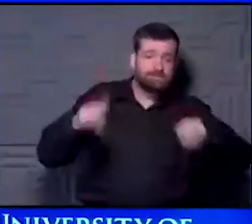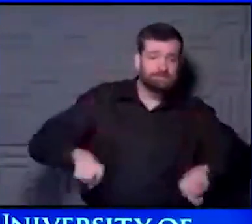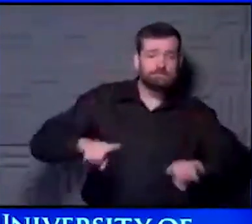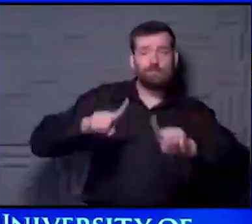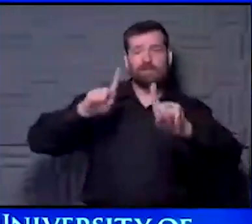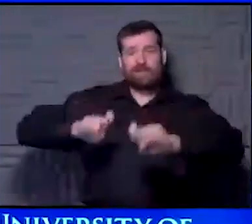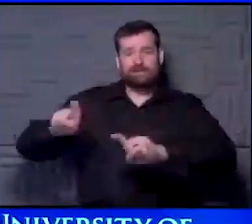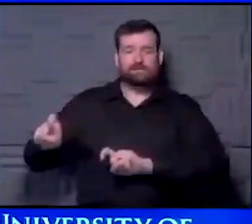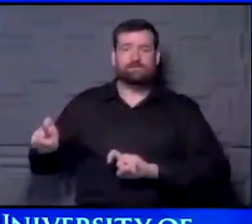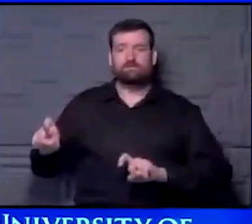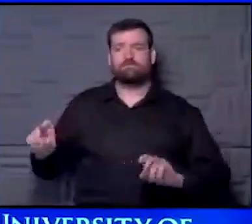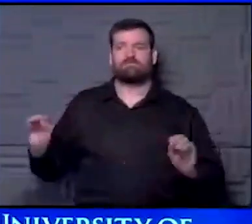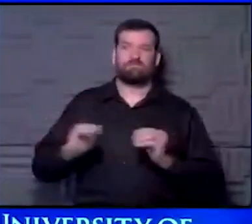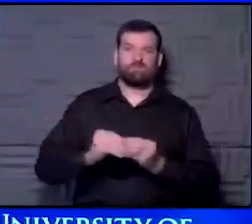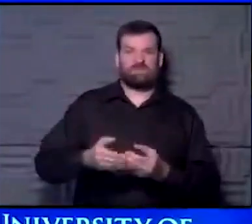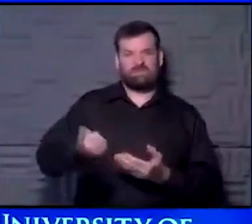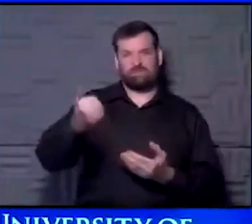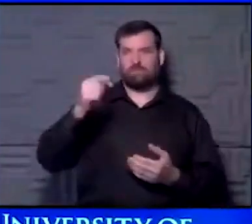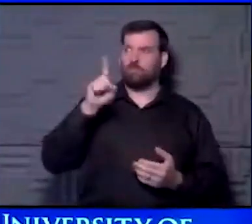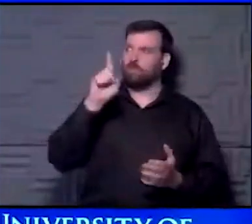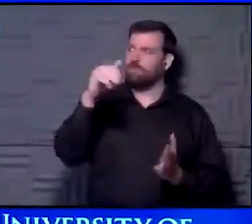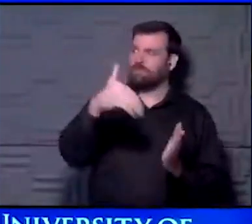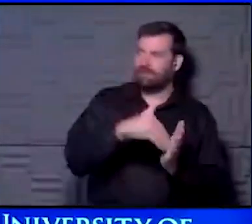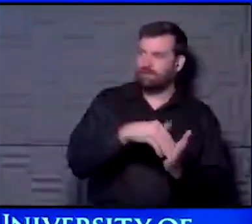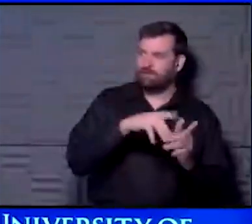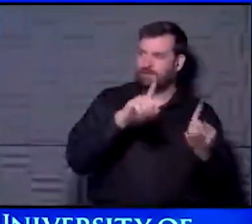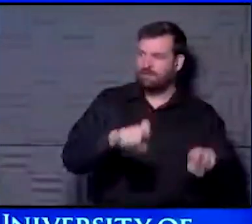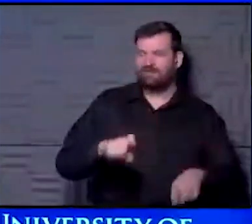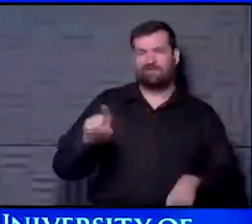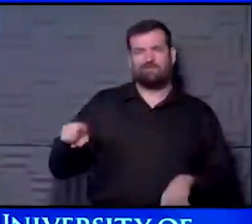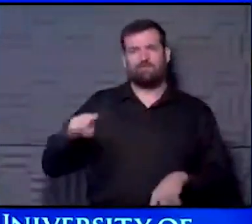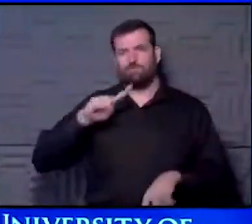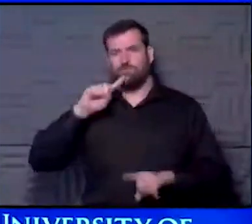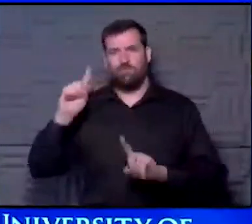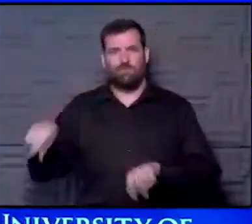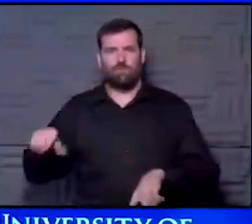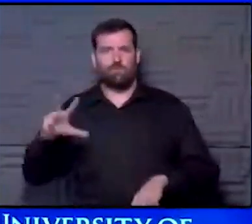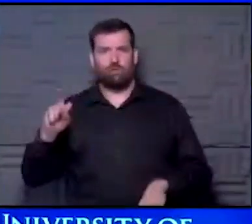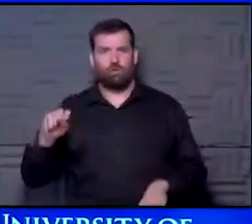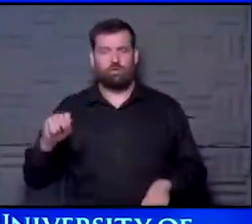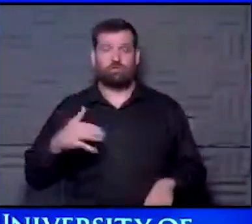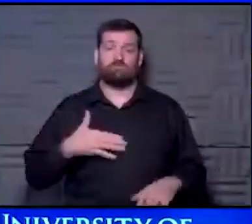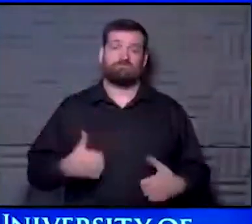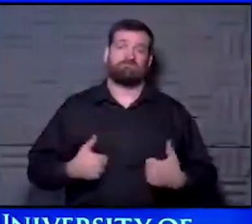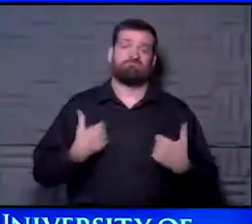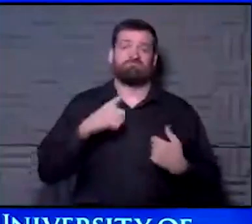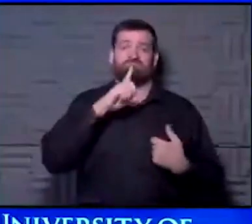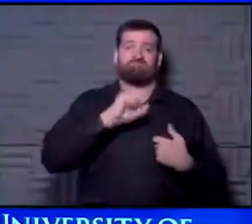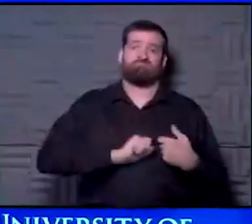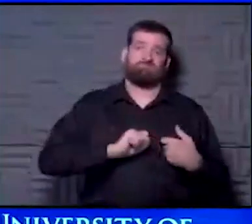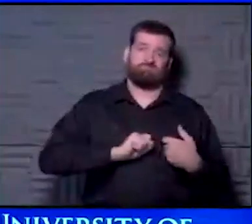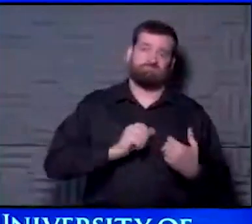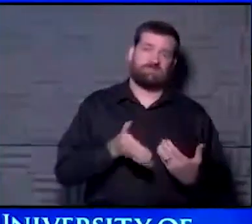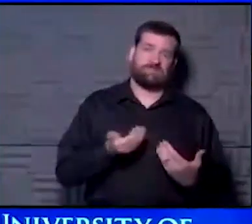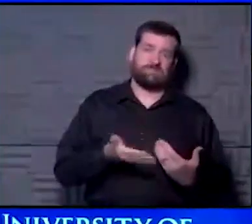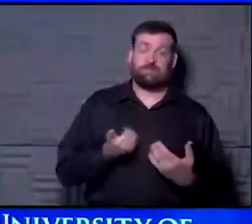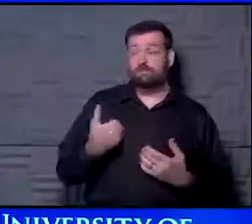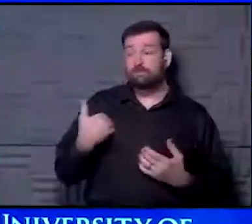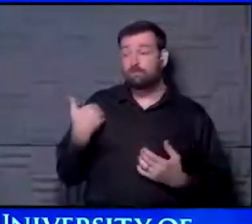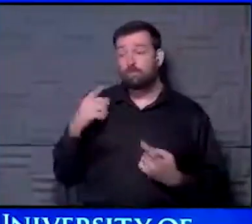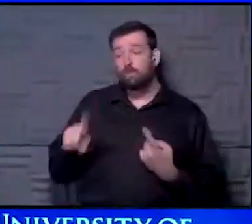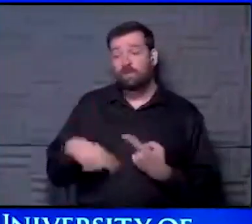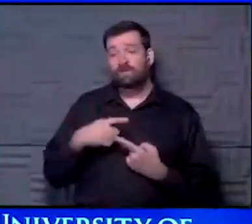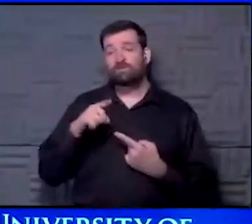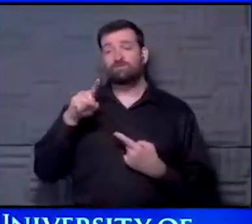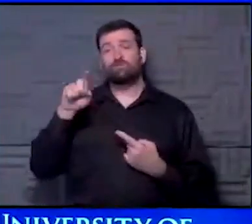much easier. If I do 1,000 tests and I already have to report on 30 of those, my life is super simple right there. When I'm doing 25